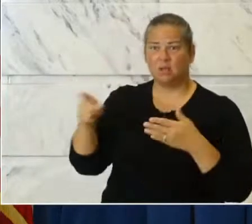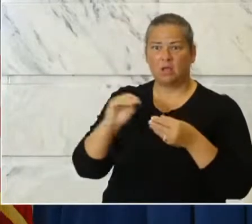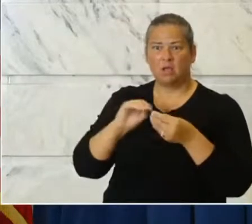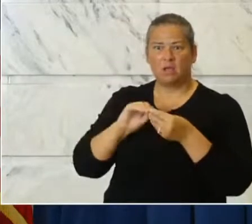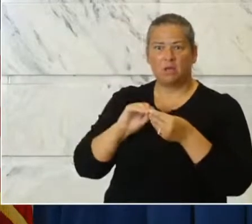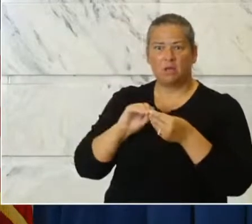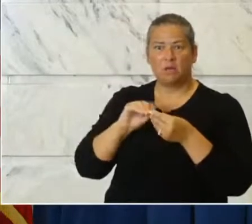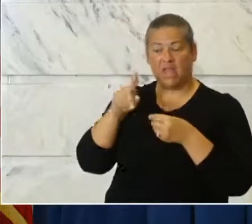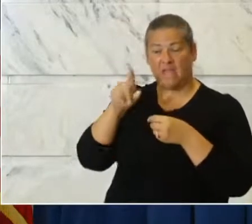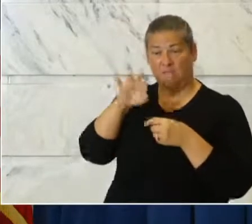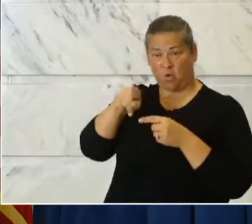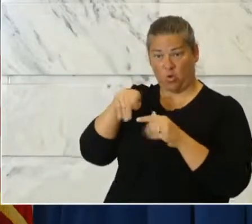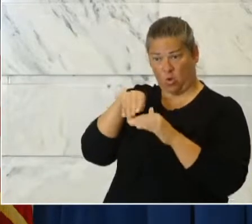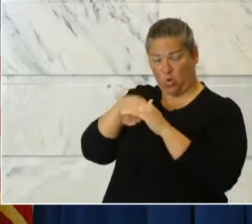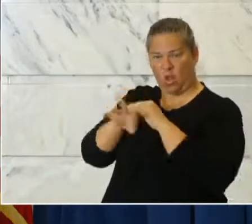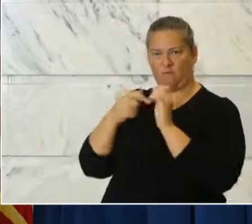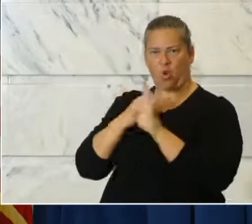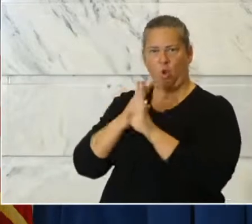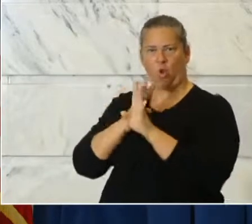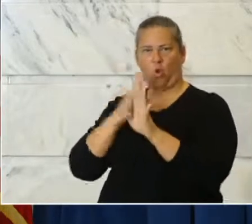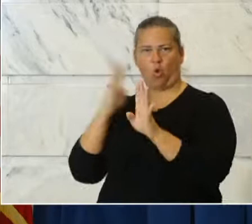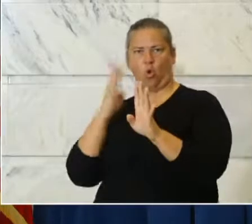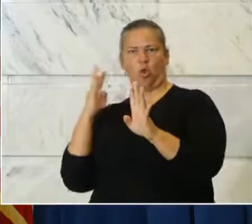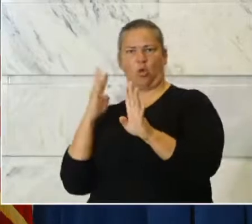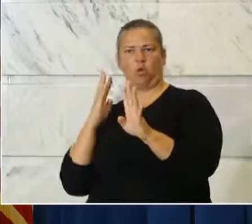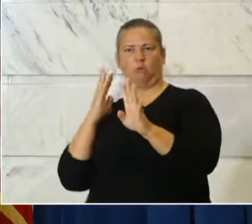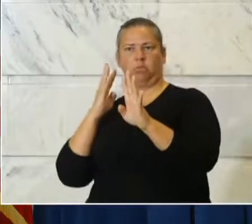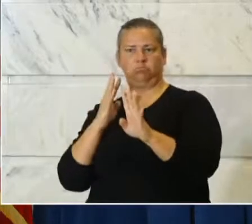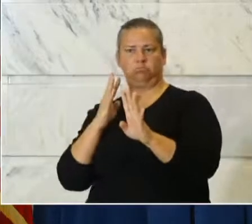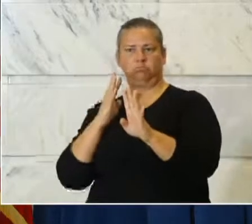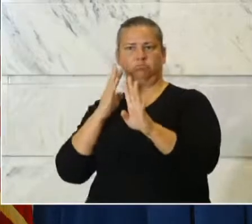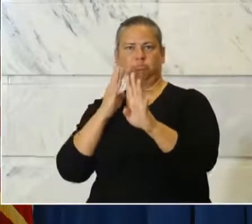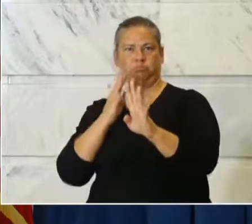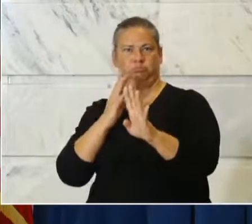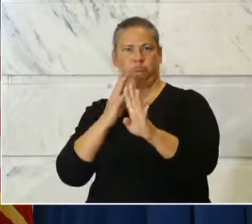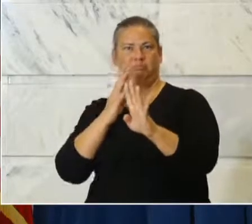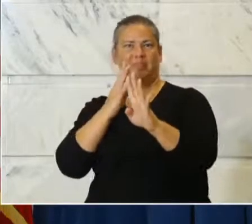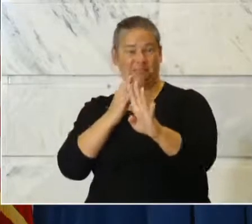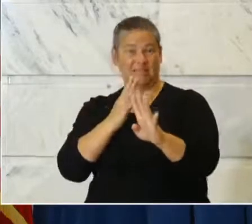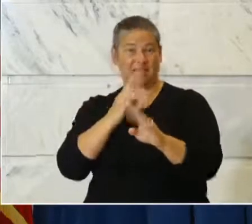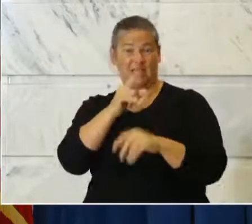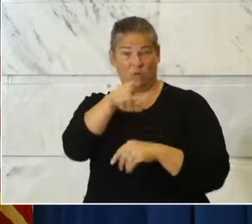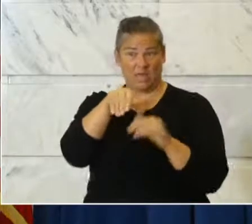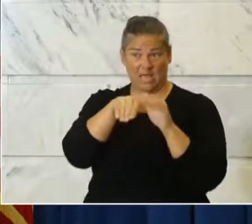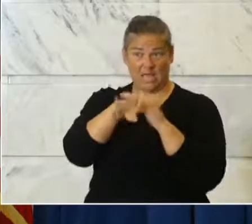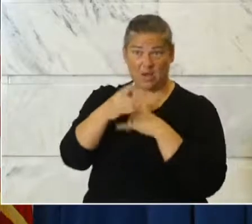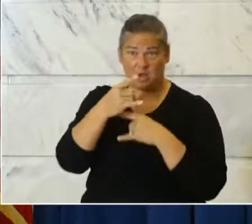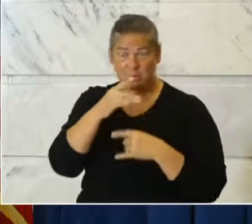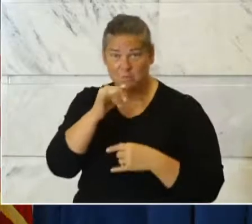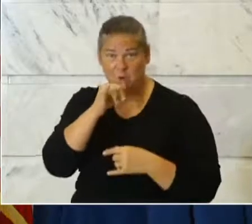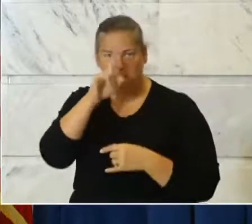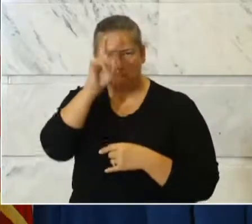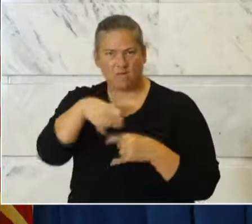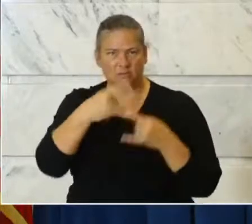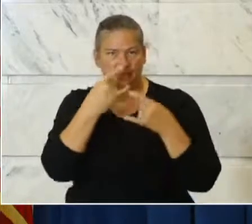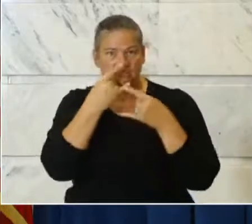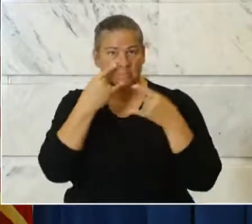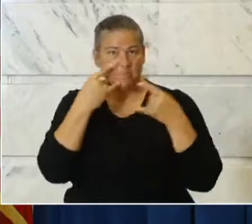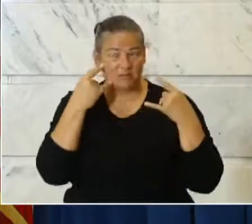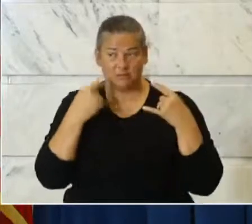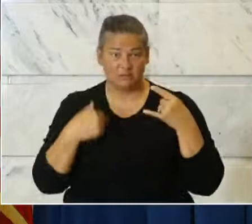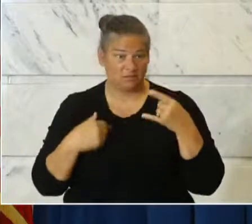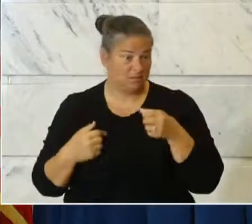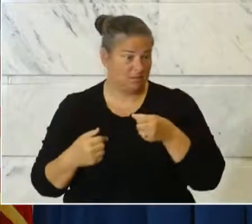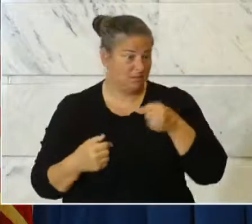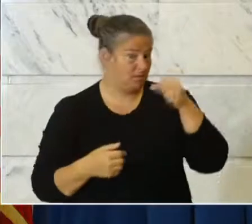got to be wearing a mask, standing in line even outside. Now, when you are in a bar, you got to be wearing one until you're having the drink. If you're just